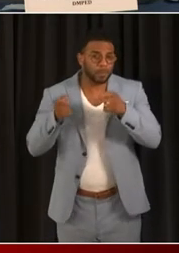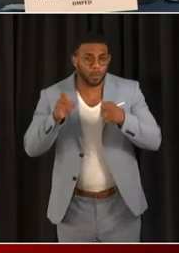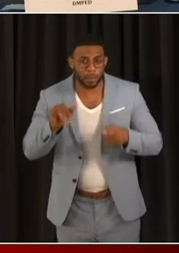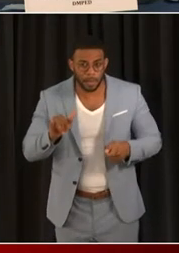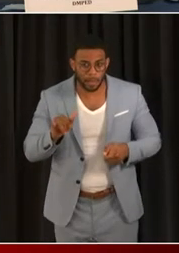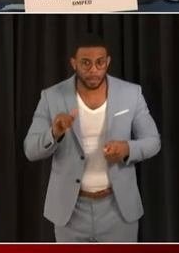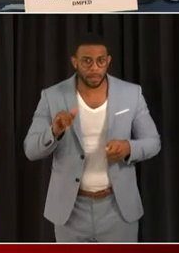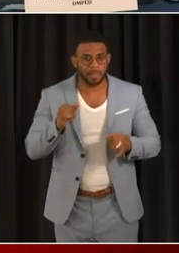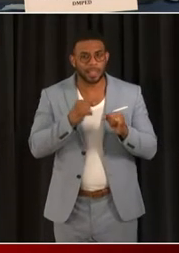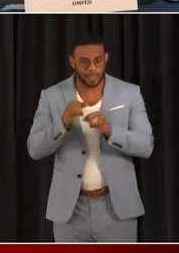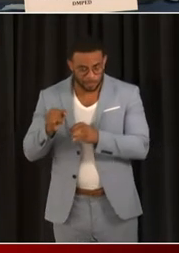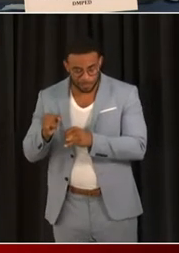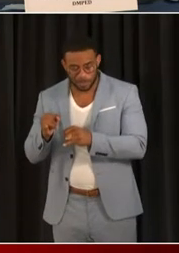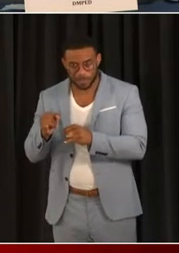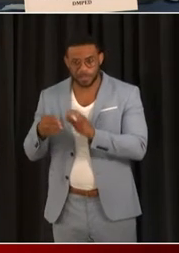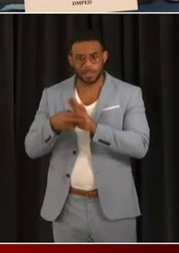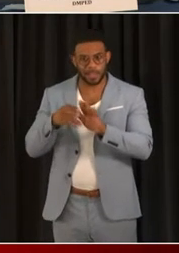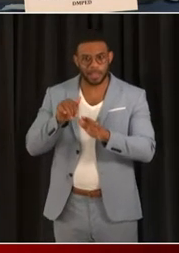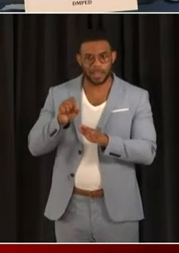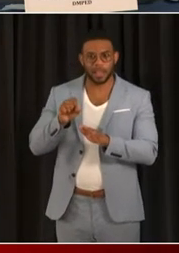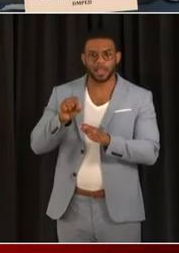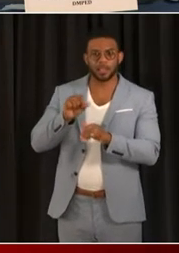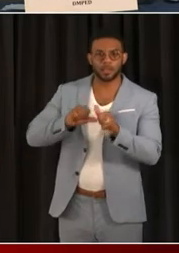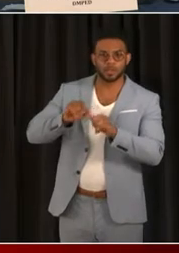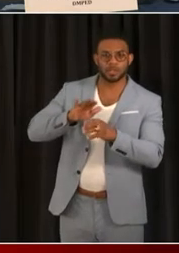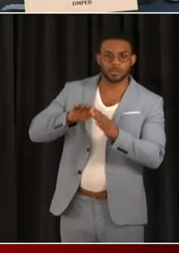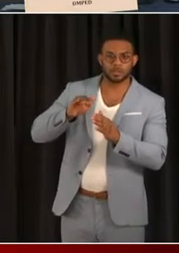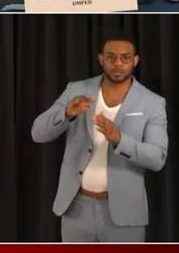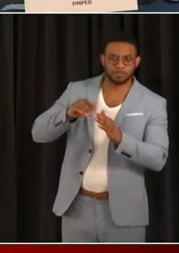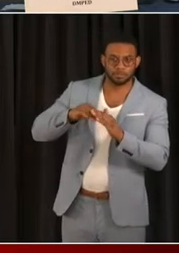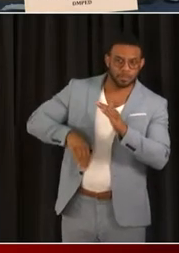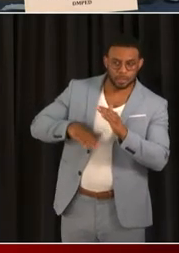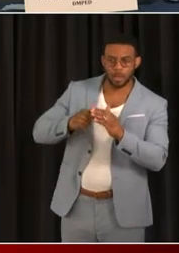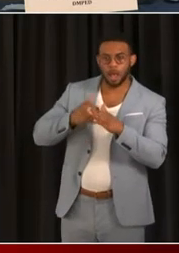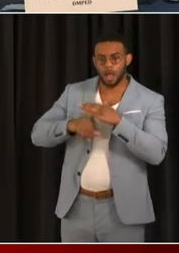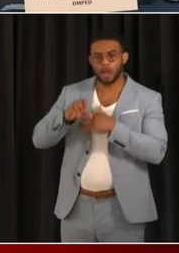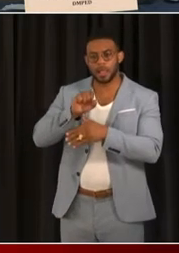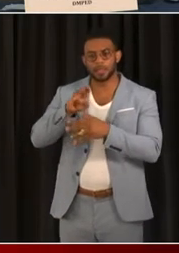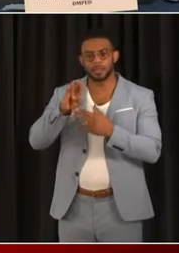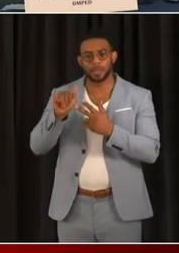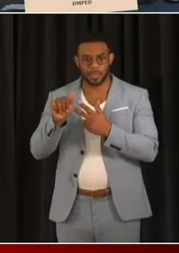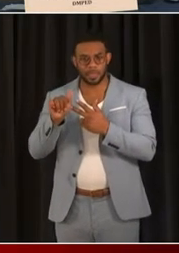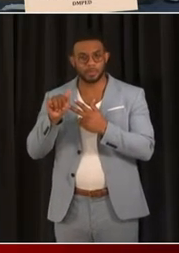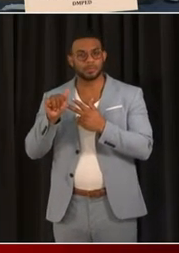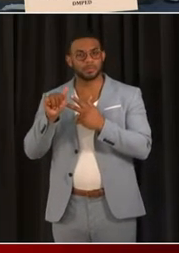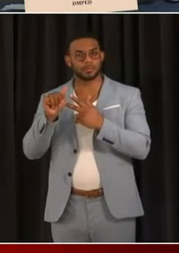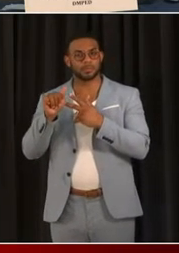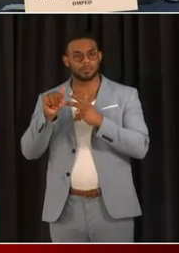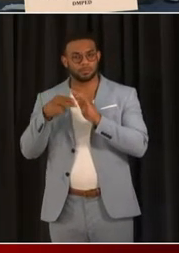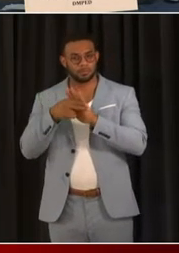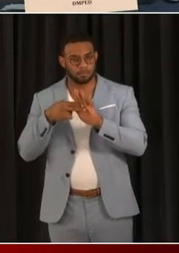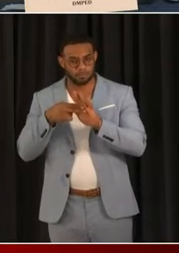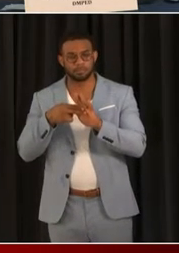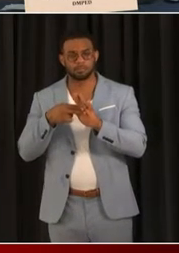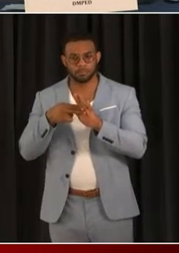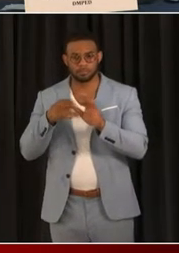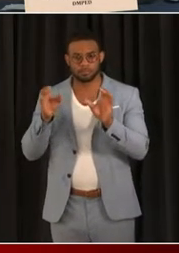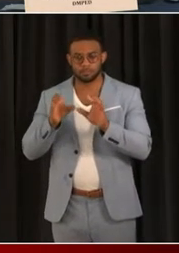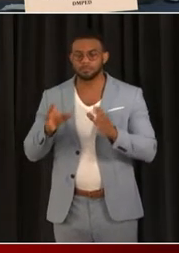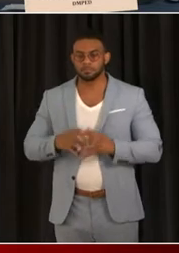or controlled by individuals designated as socially disadvantaged under the SBA, the Small